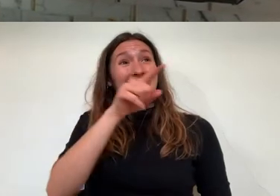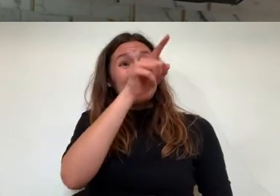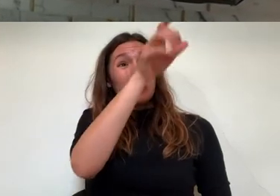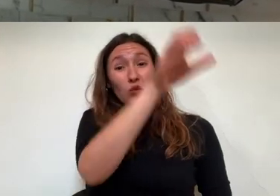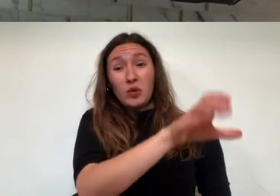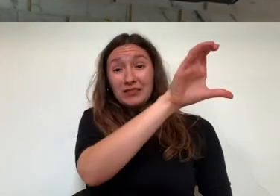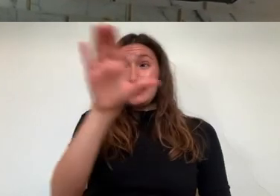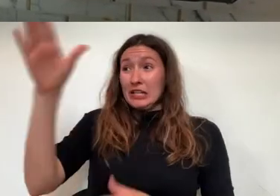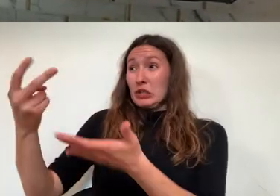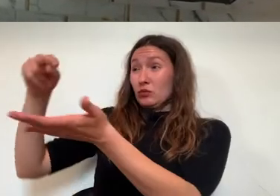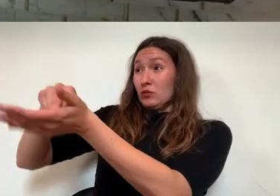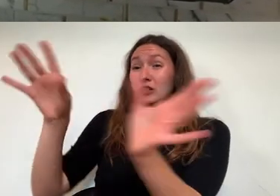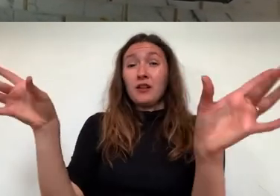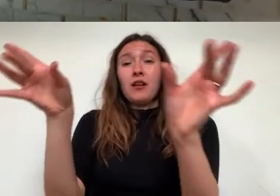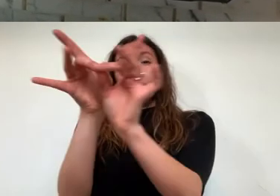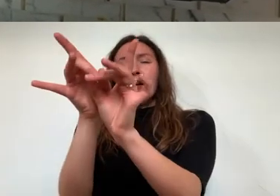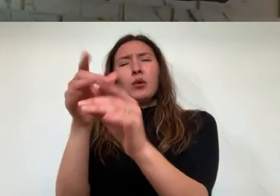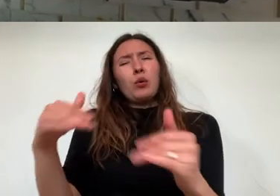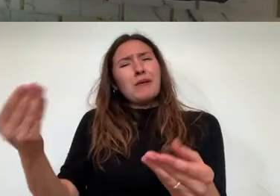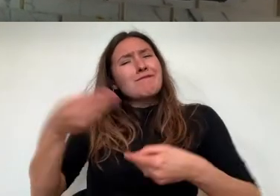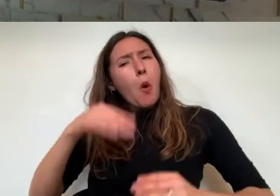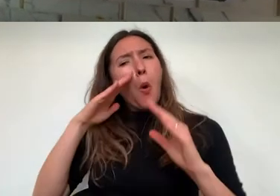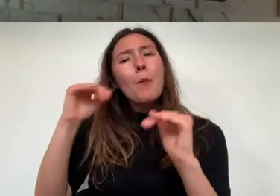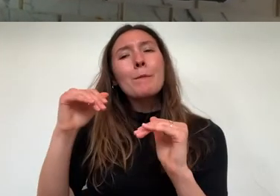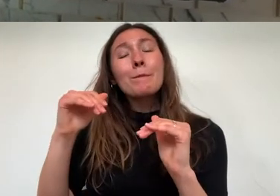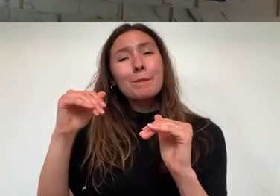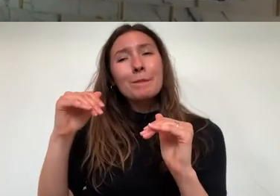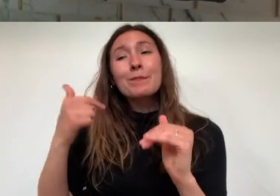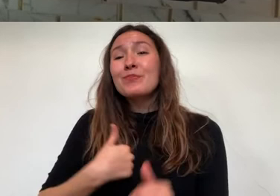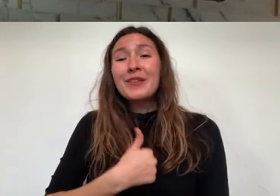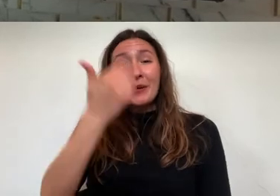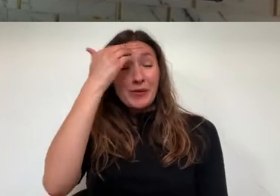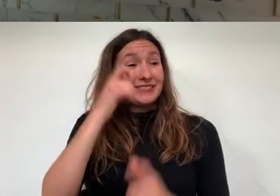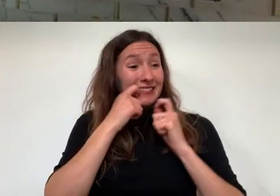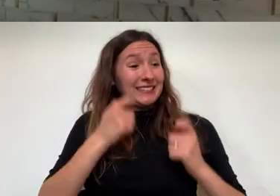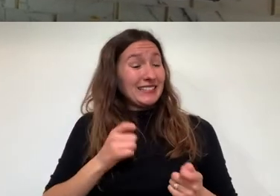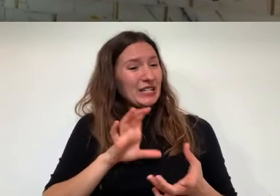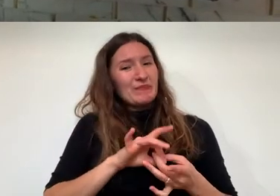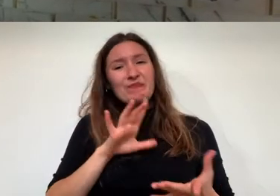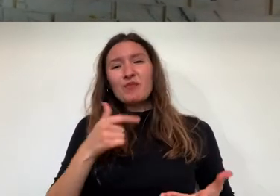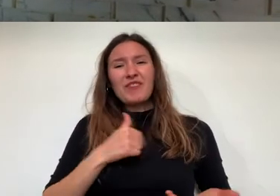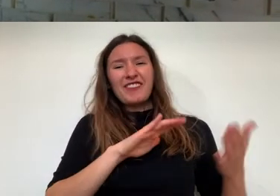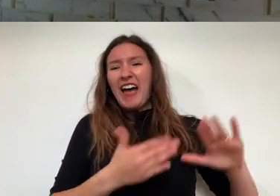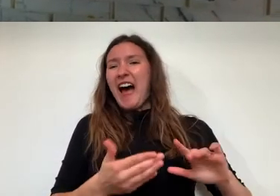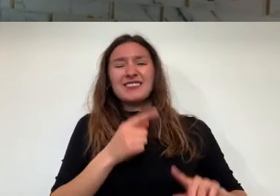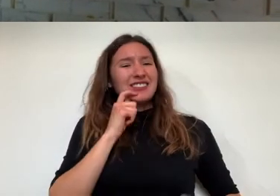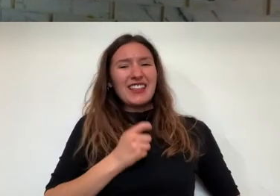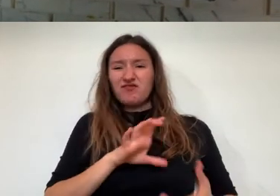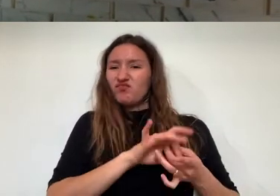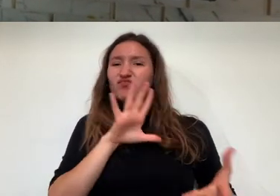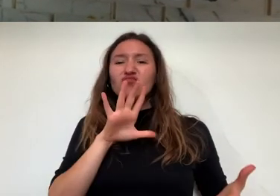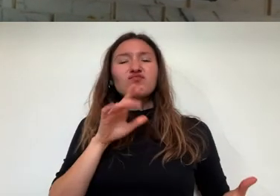anticipation of the fact that now that we have died to sin, we've identified with Jesus